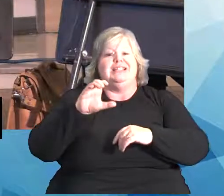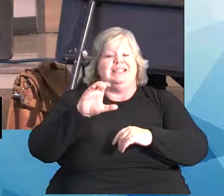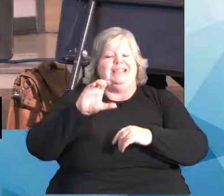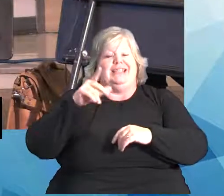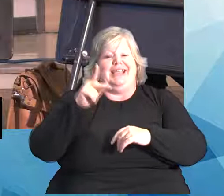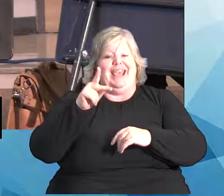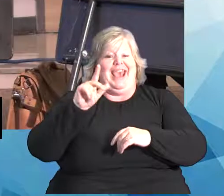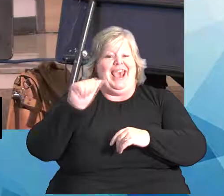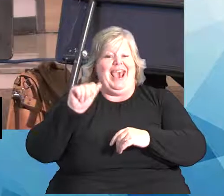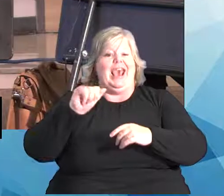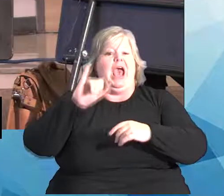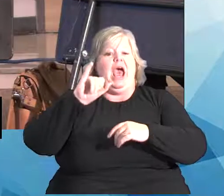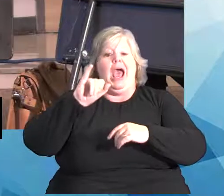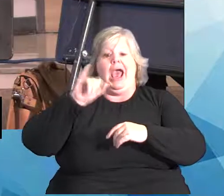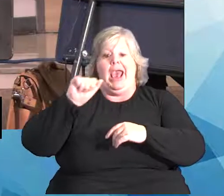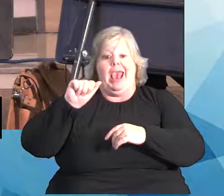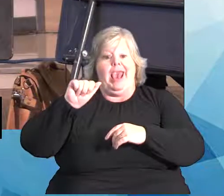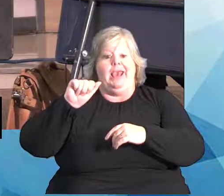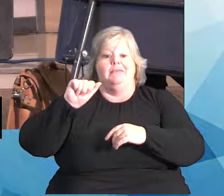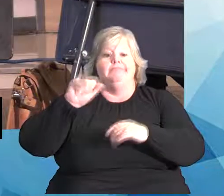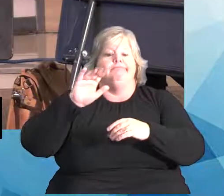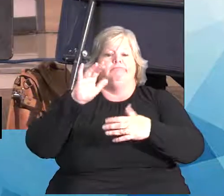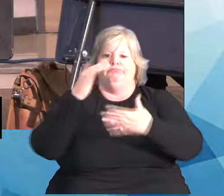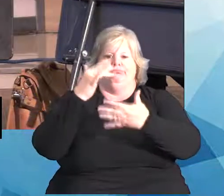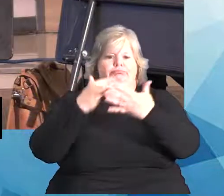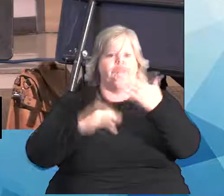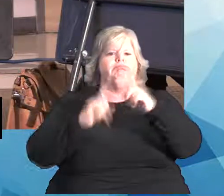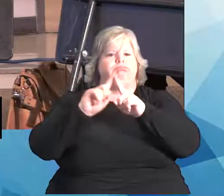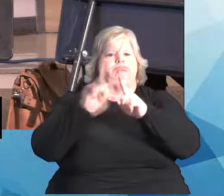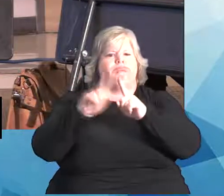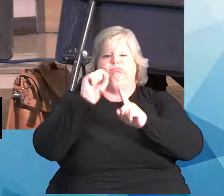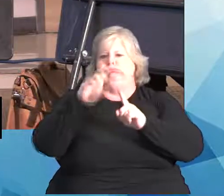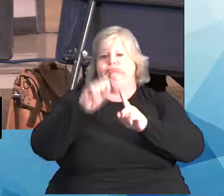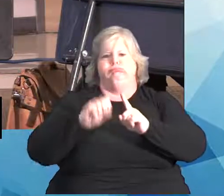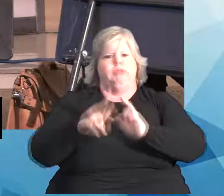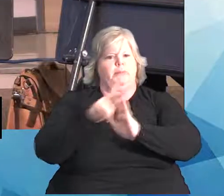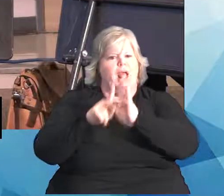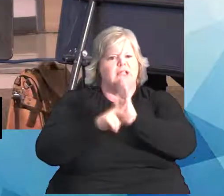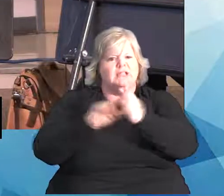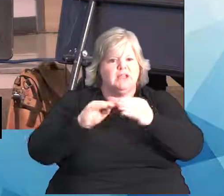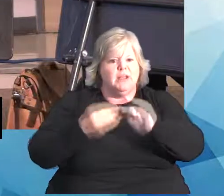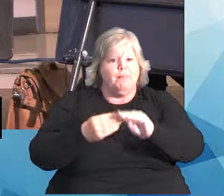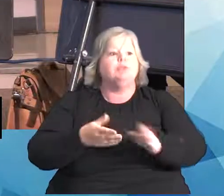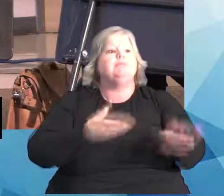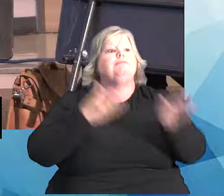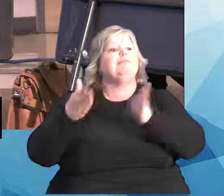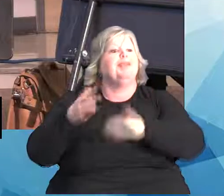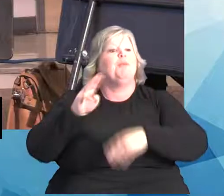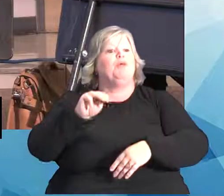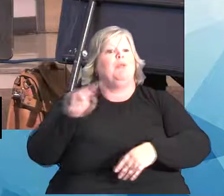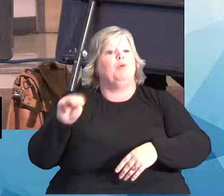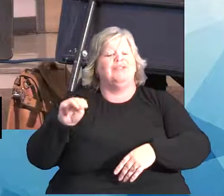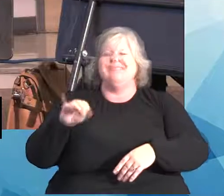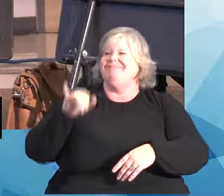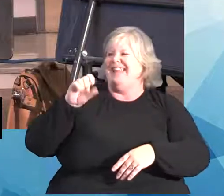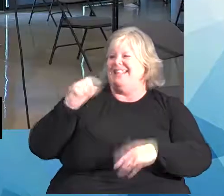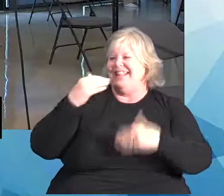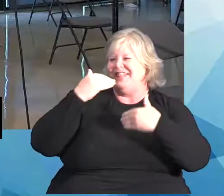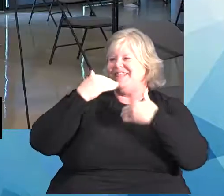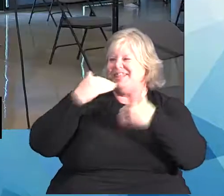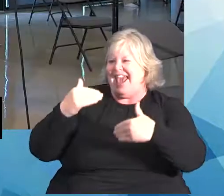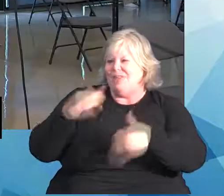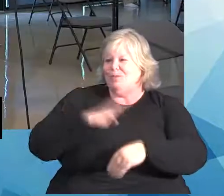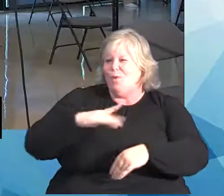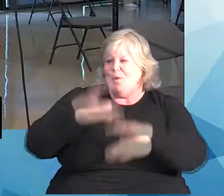IKFB, EEBE, and discussion on policy BBBD. Maria Murphy. Yes, thank you, Board President Nigro. So